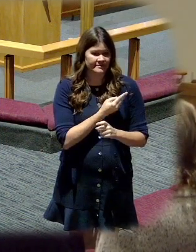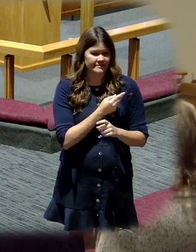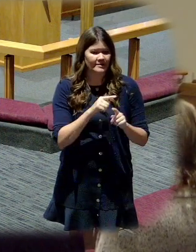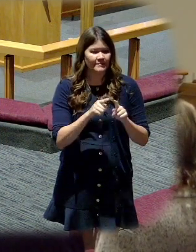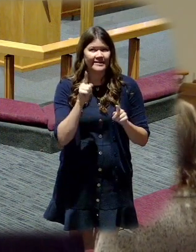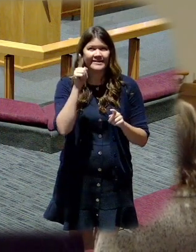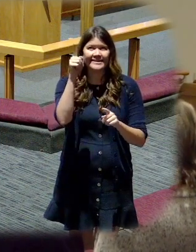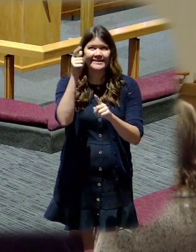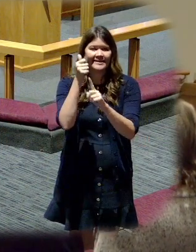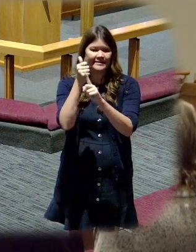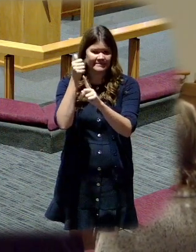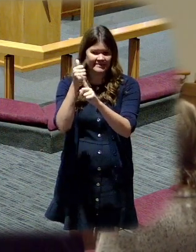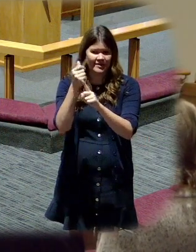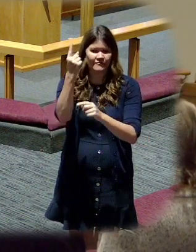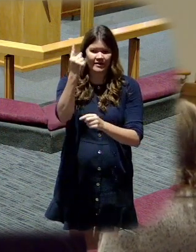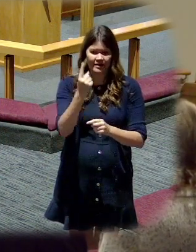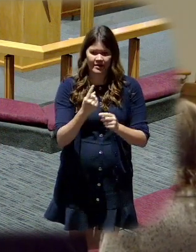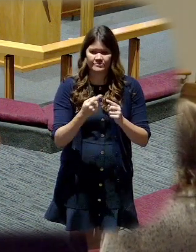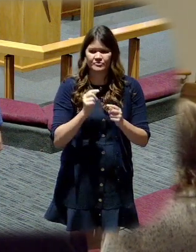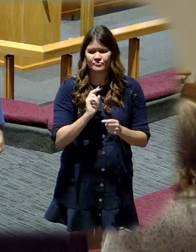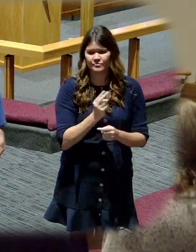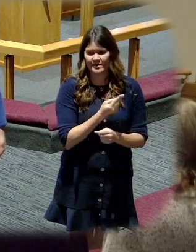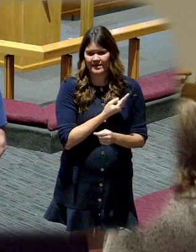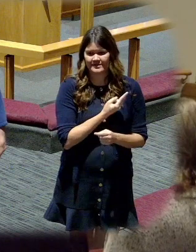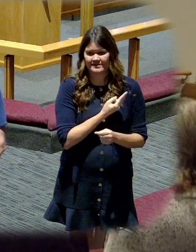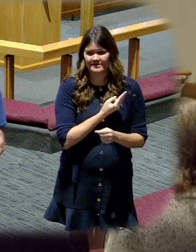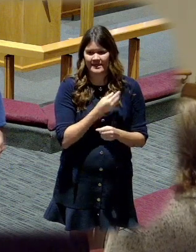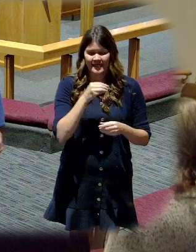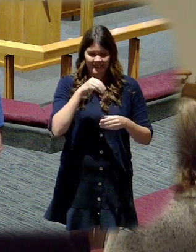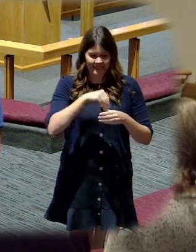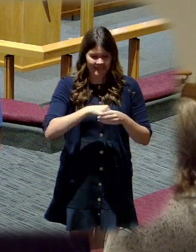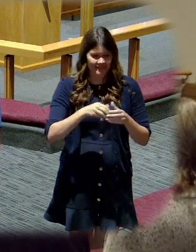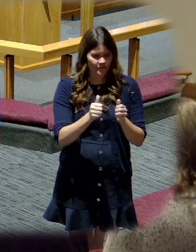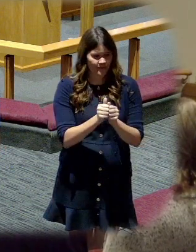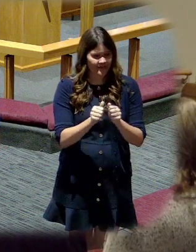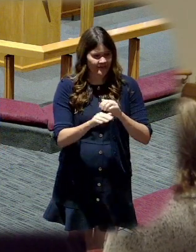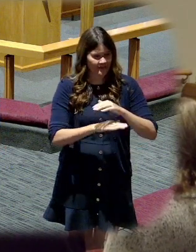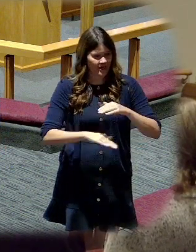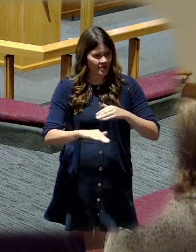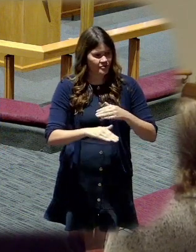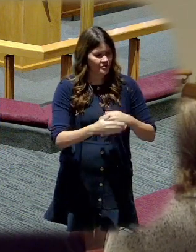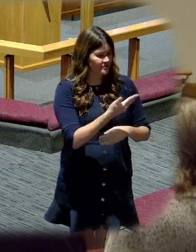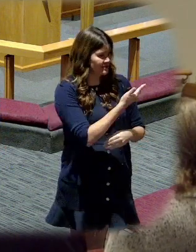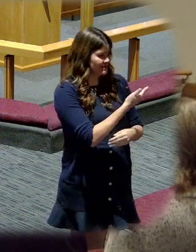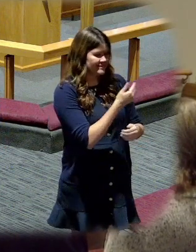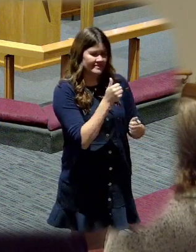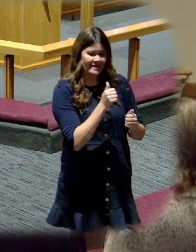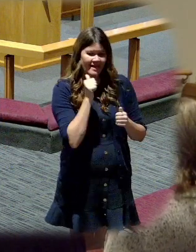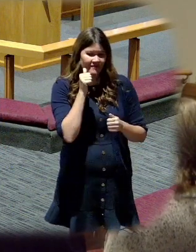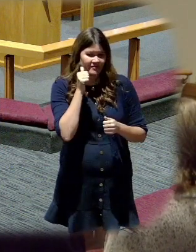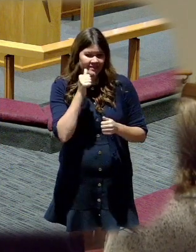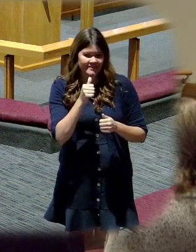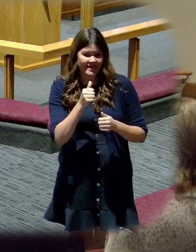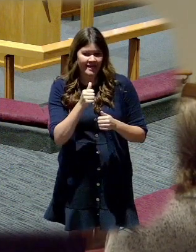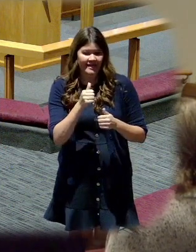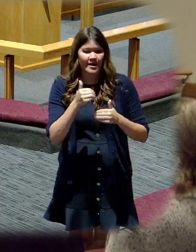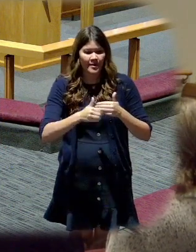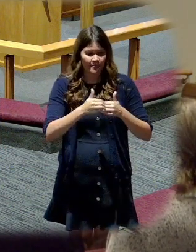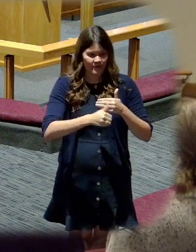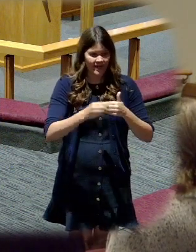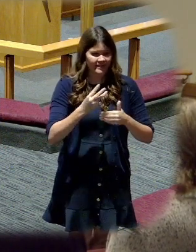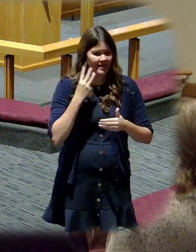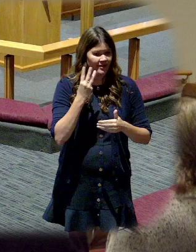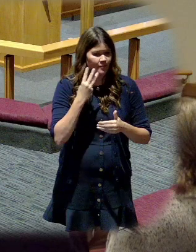but he himself comes to us in with and under these everyday elements of bread and